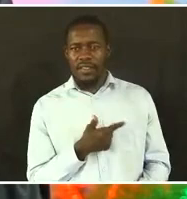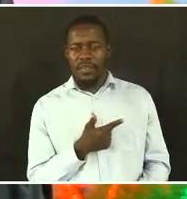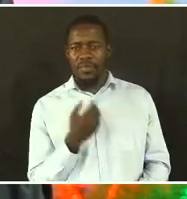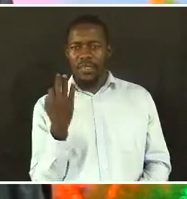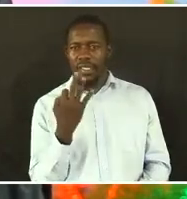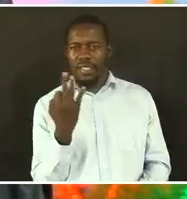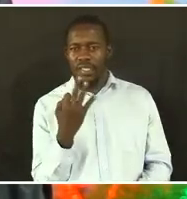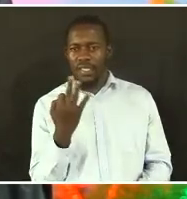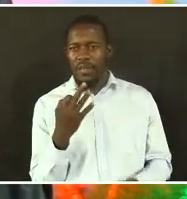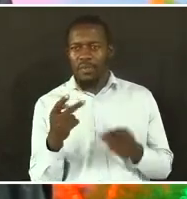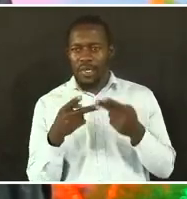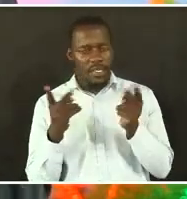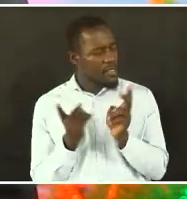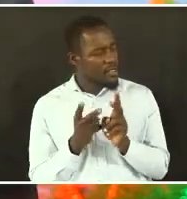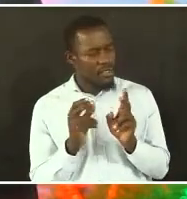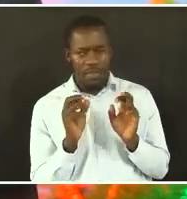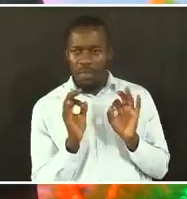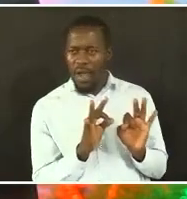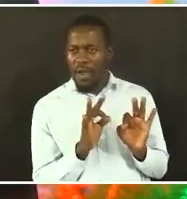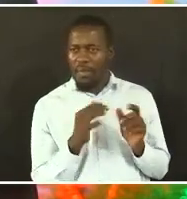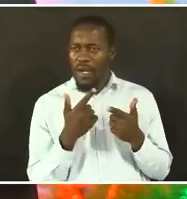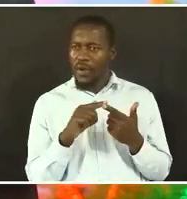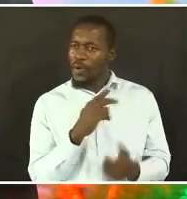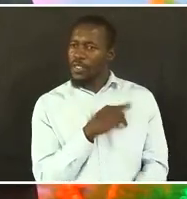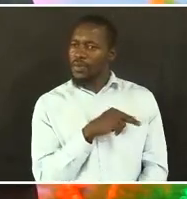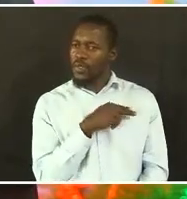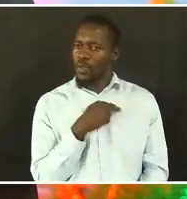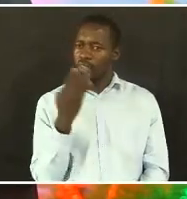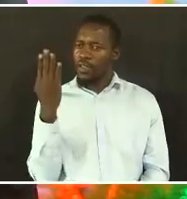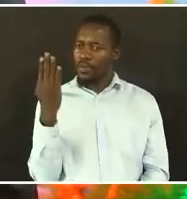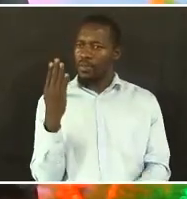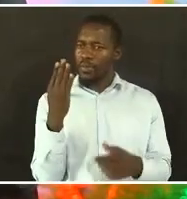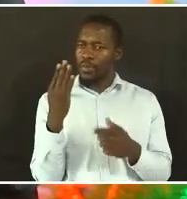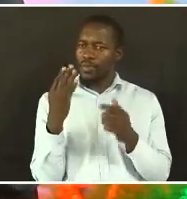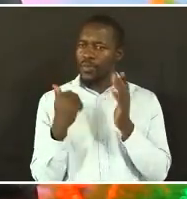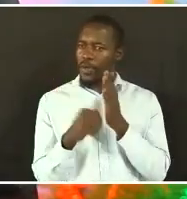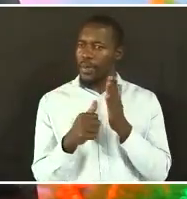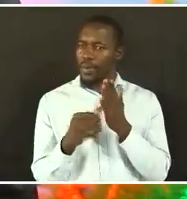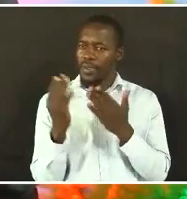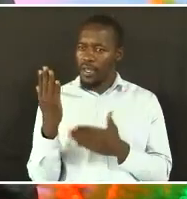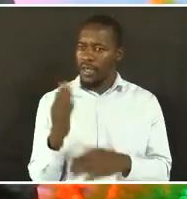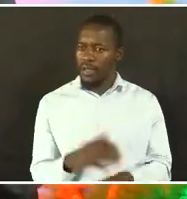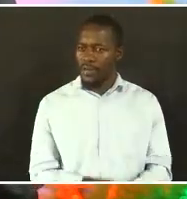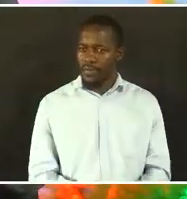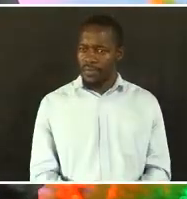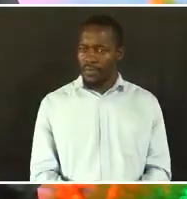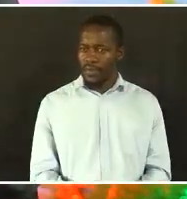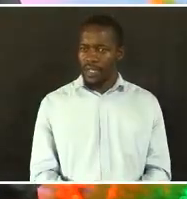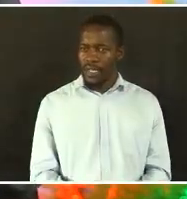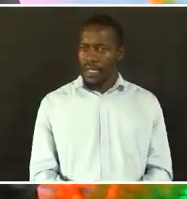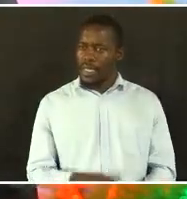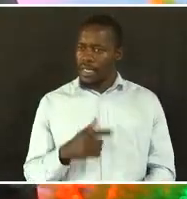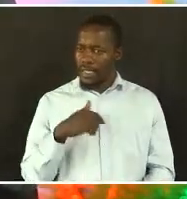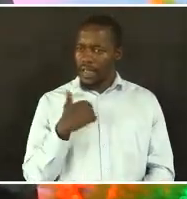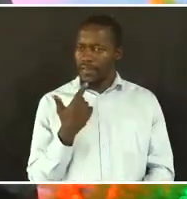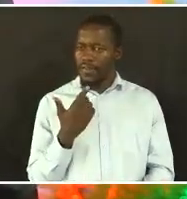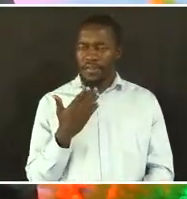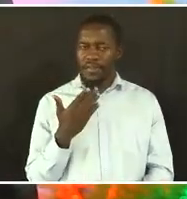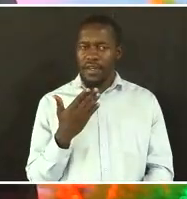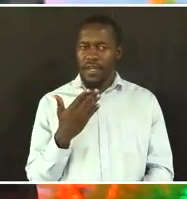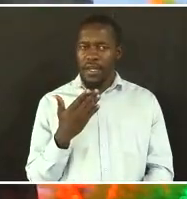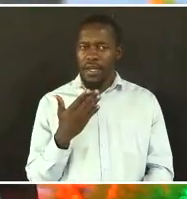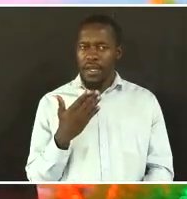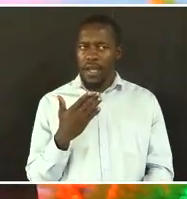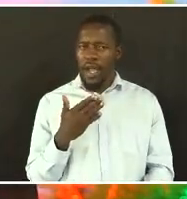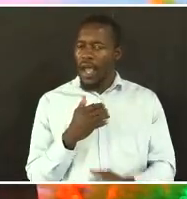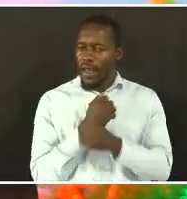food. I don't know what you're going to talk about. I am not against development, but we cannot be a church